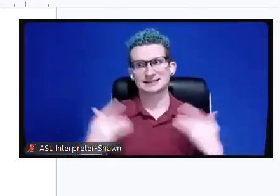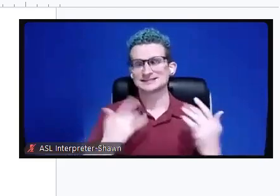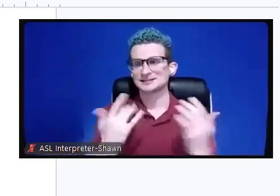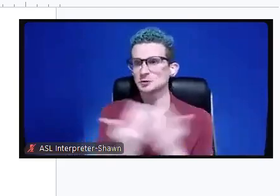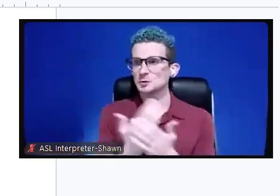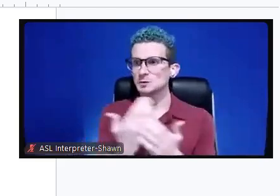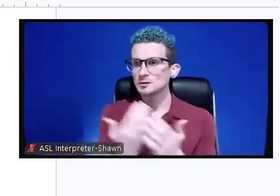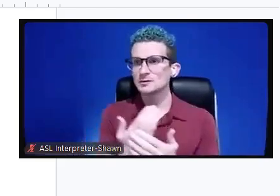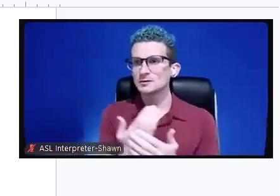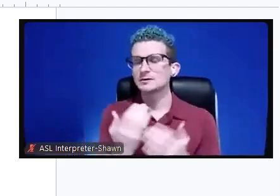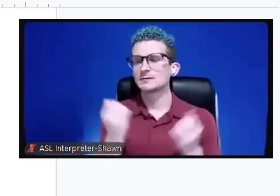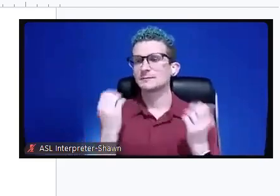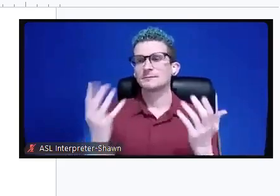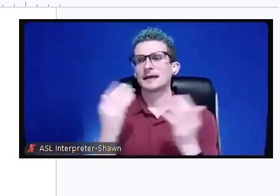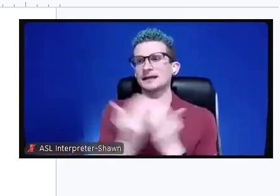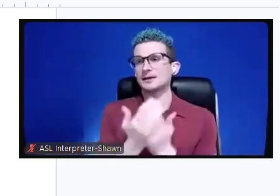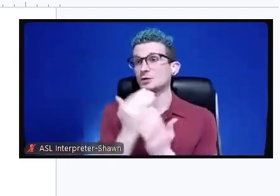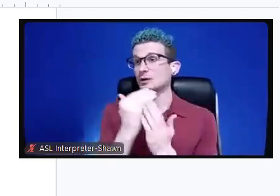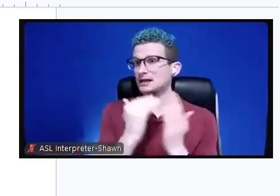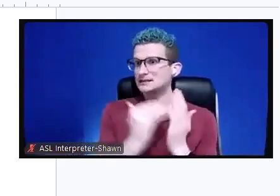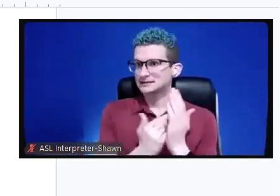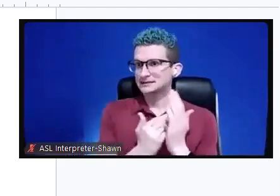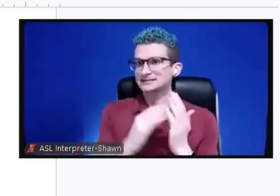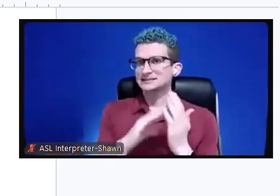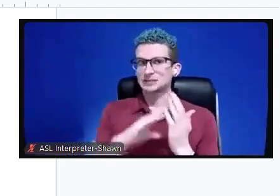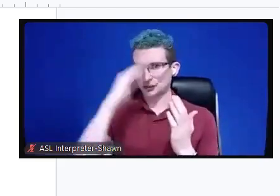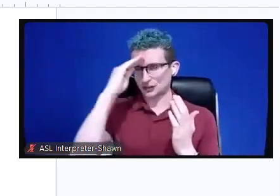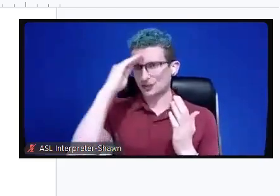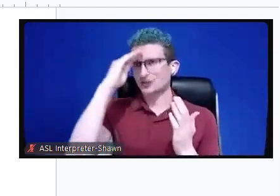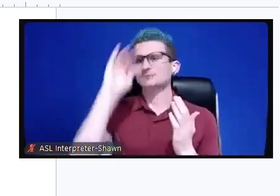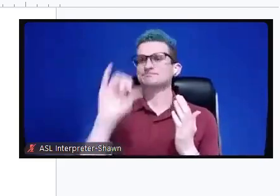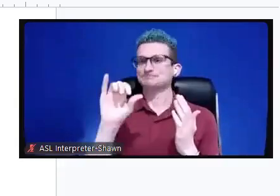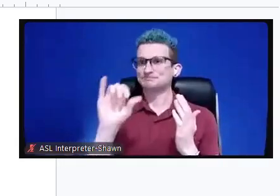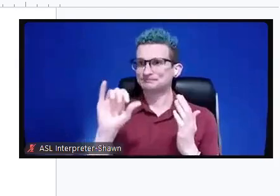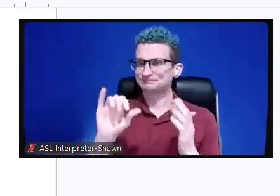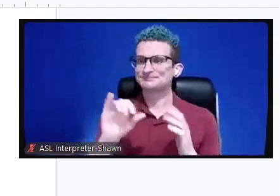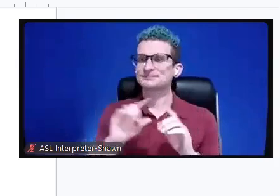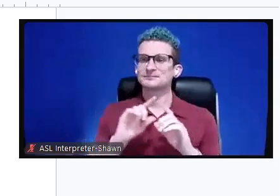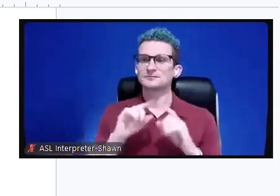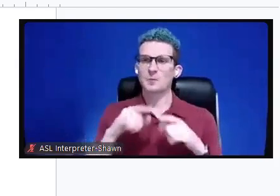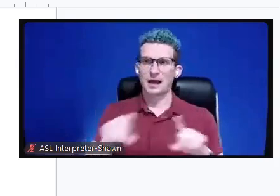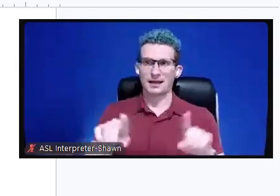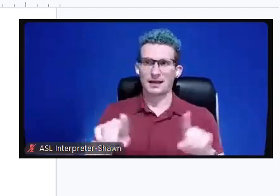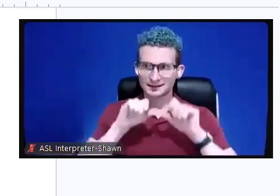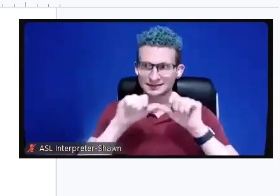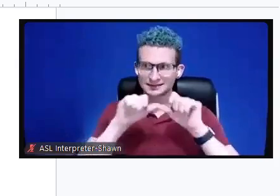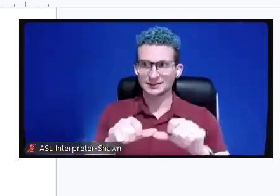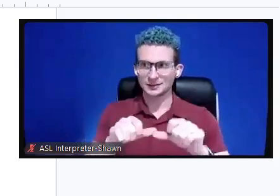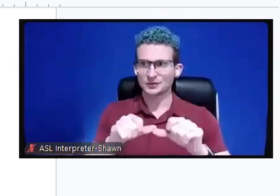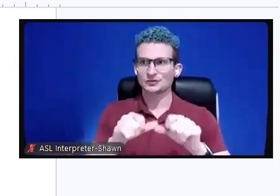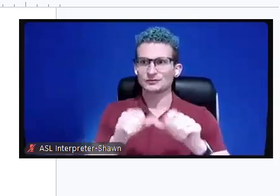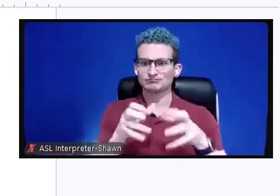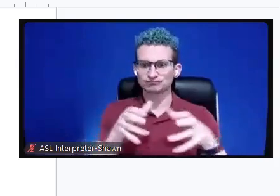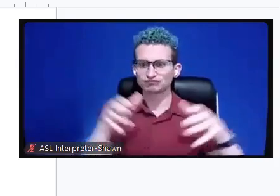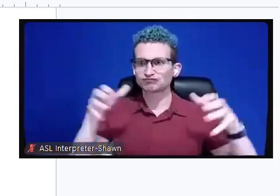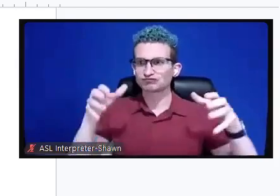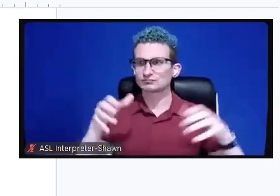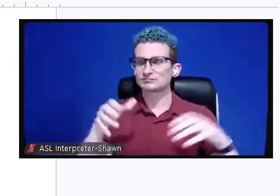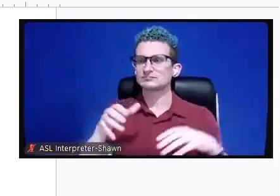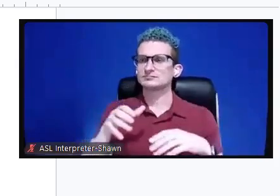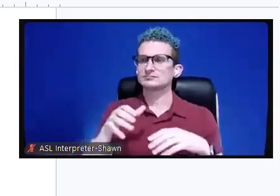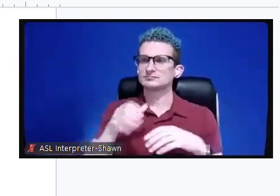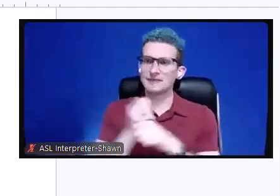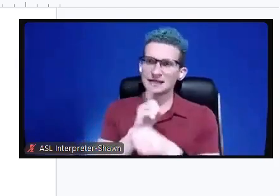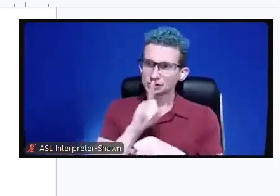of lessons learned as we've continued to build it out and ensure that connection within community. So we